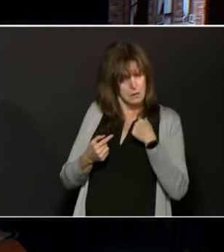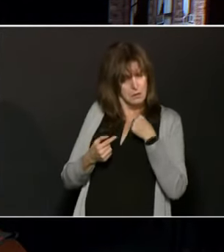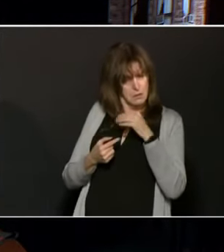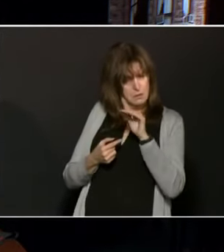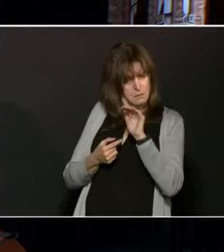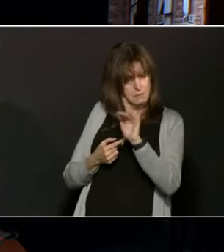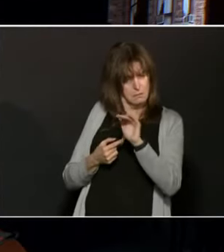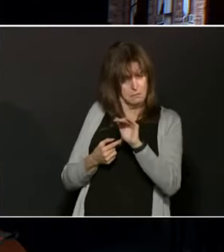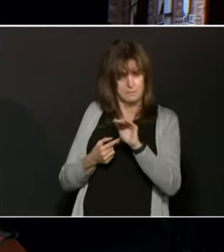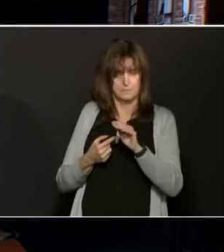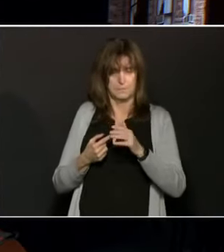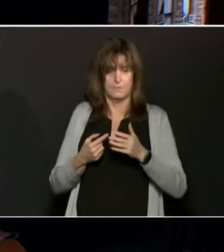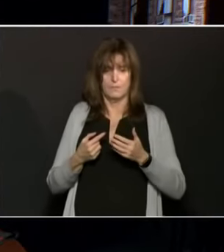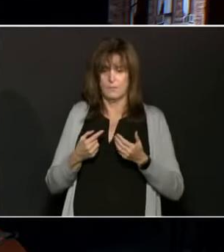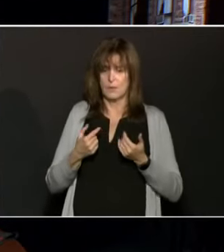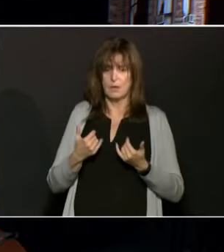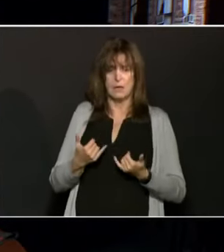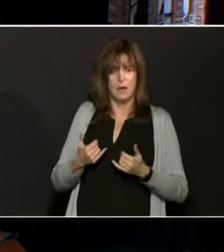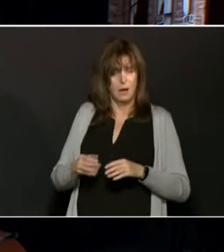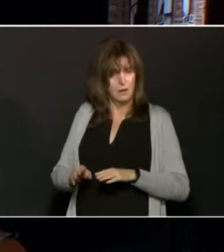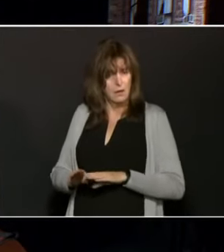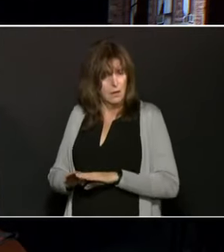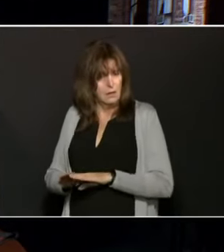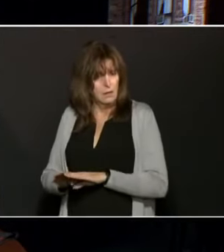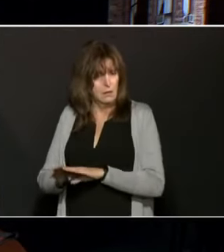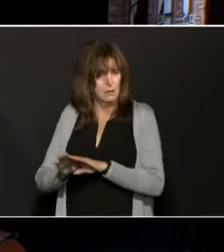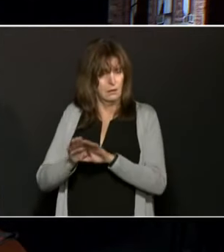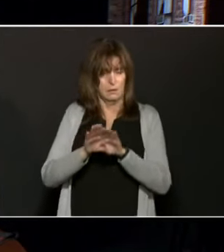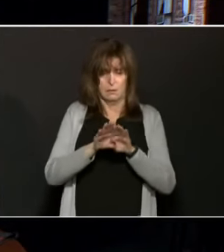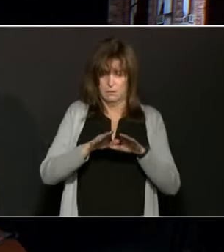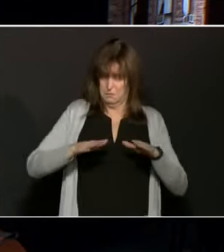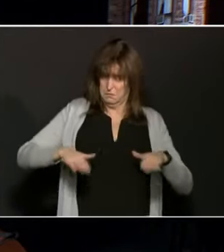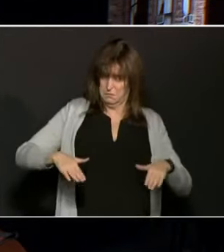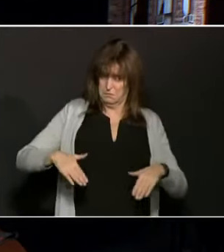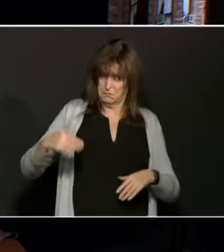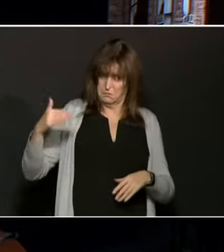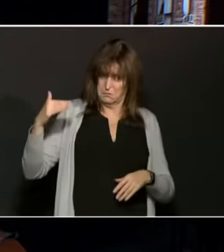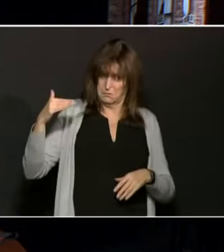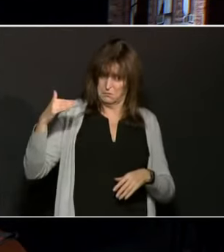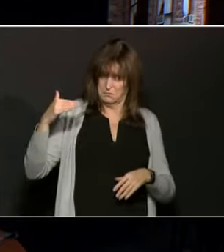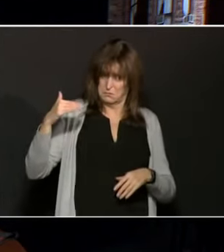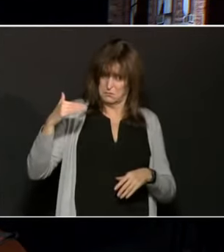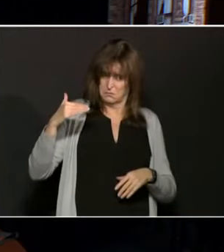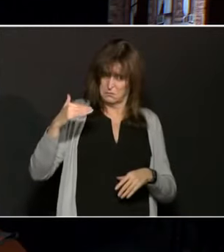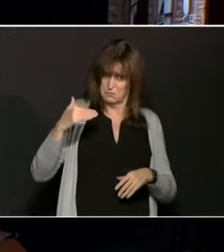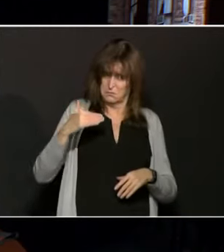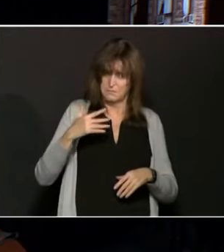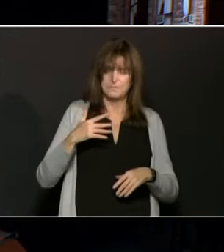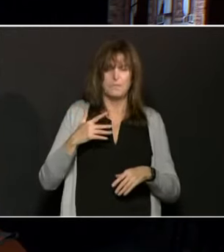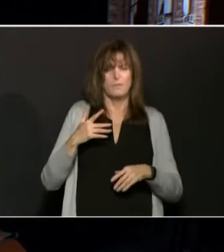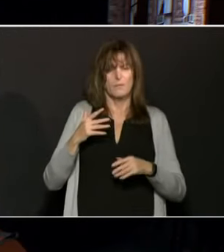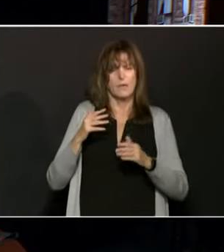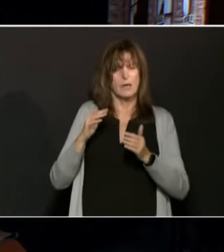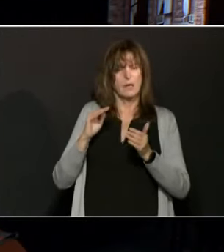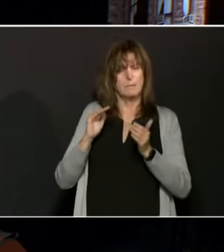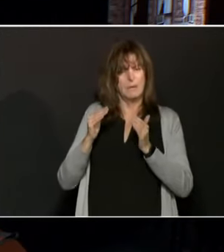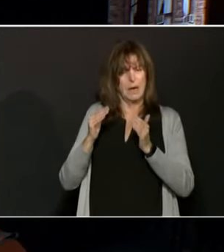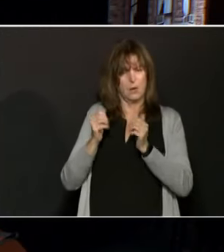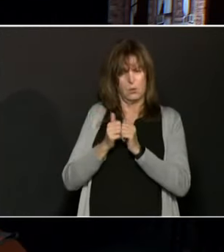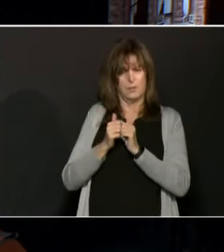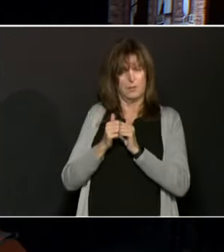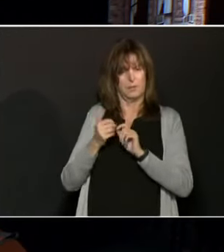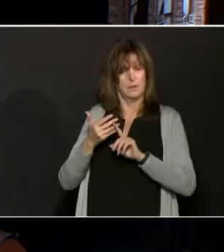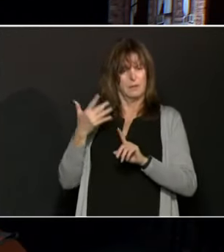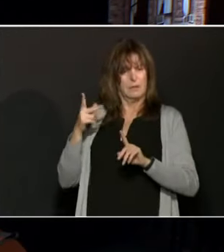has not had as much of an impact on mobility as the lockdown in March. Is that because in